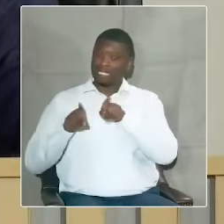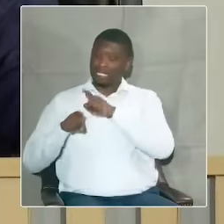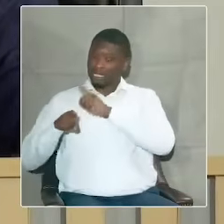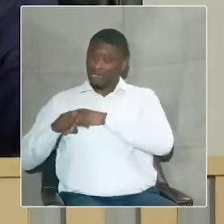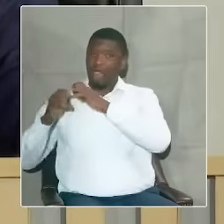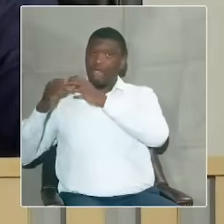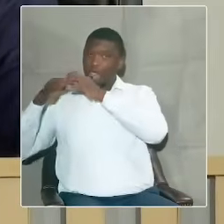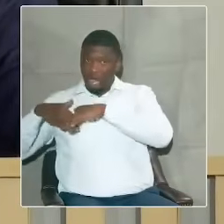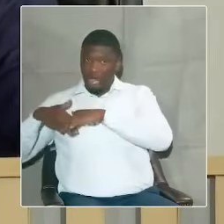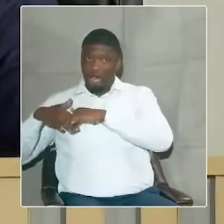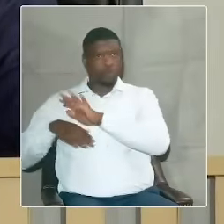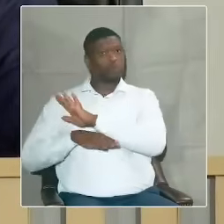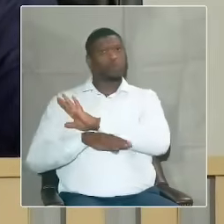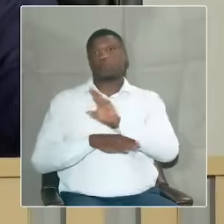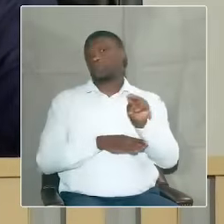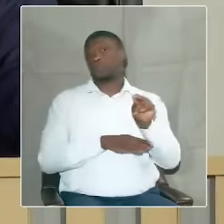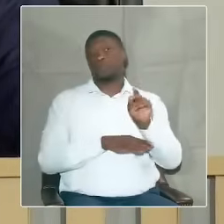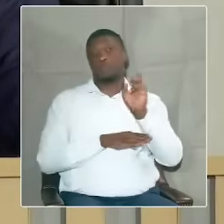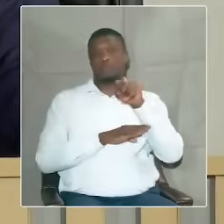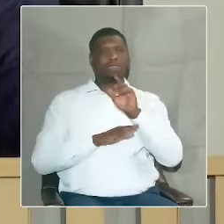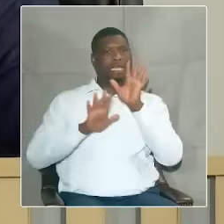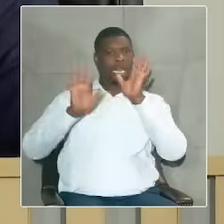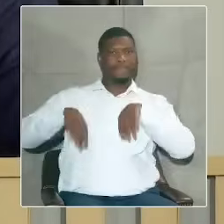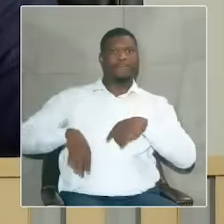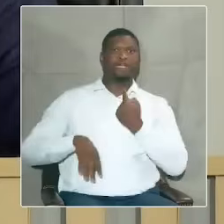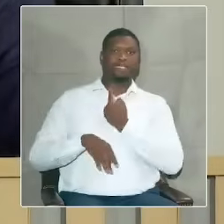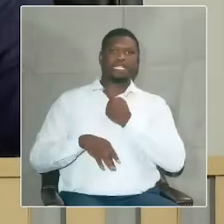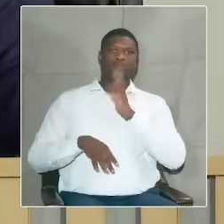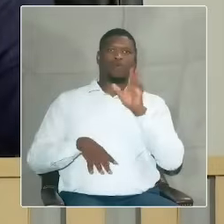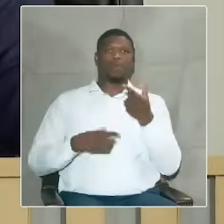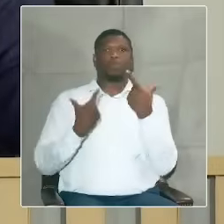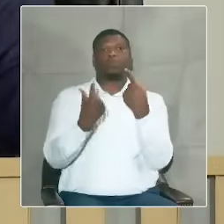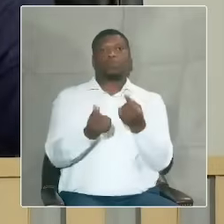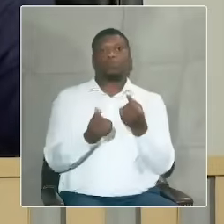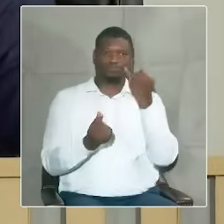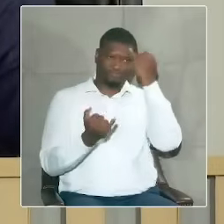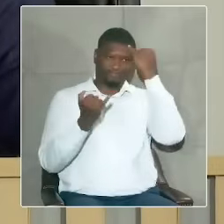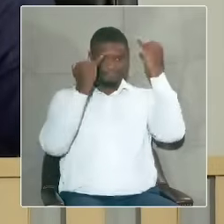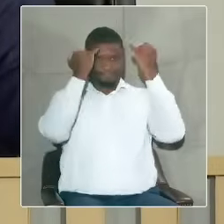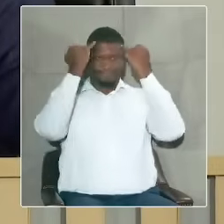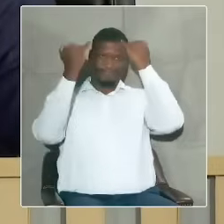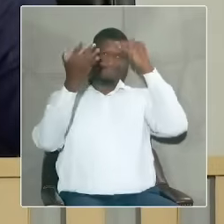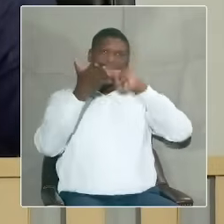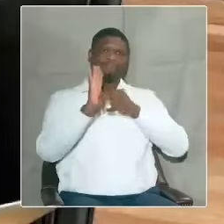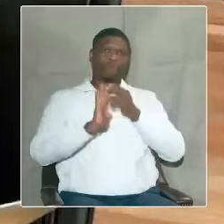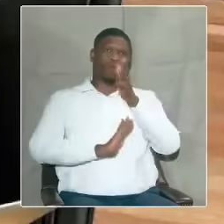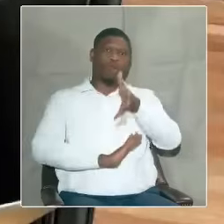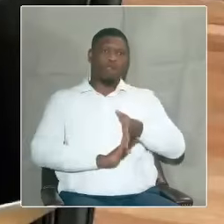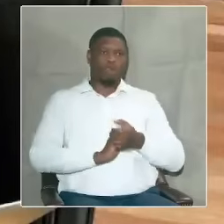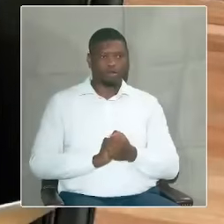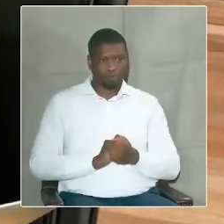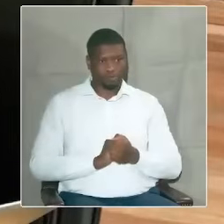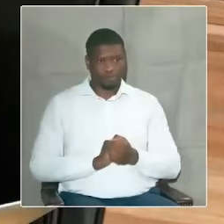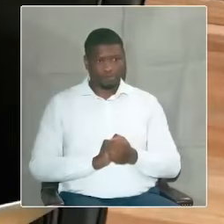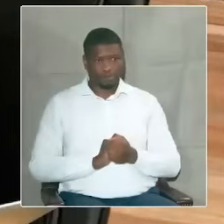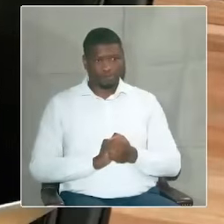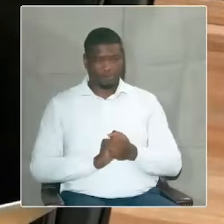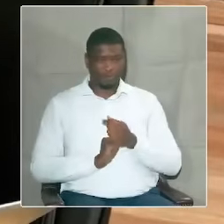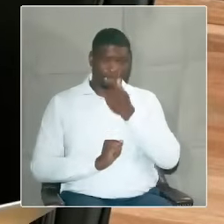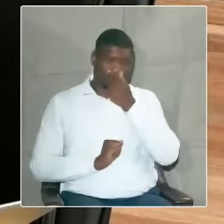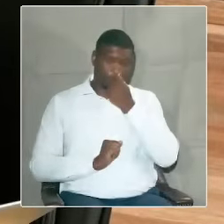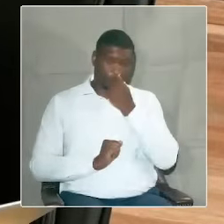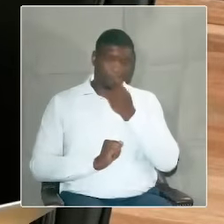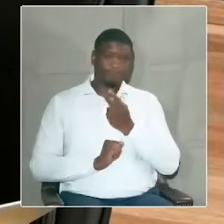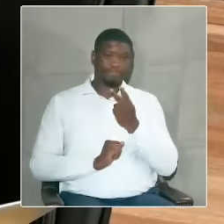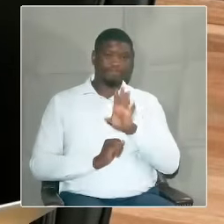so just leave this and leave it for me to come up with a plan. And I'm pointing you